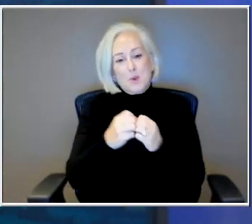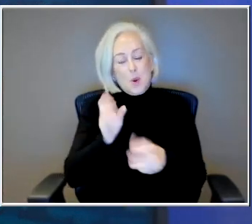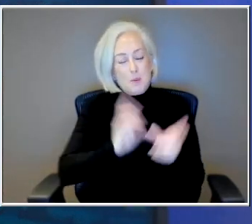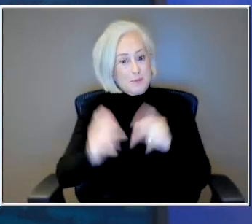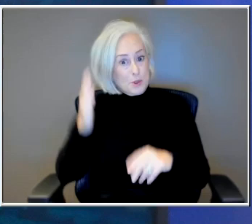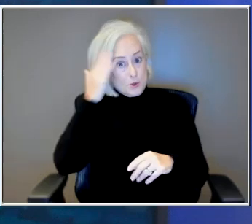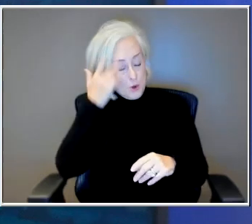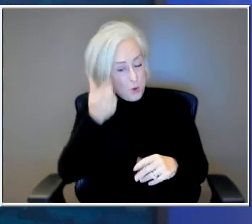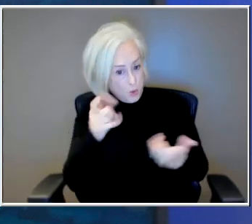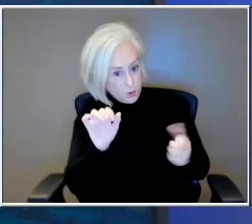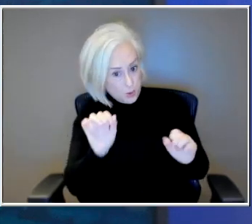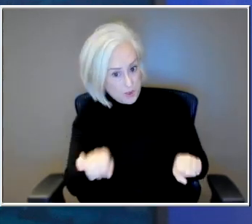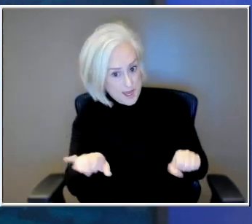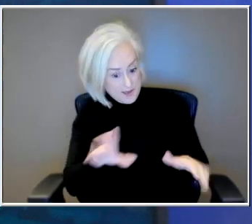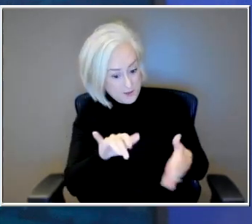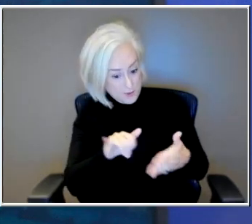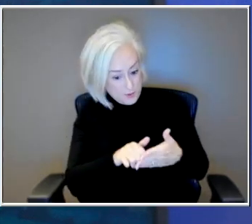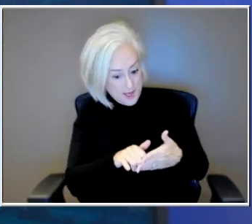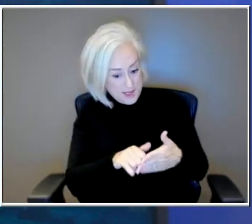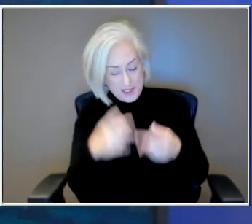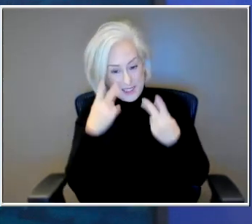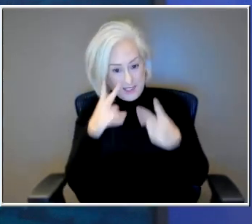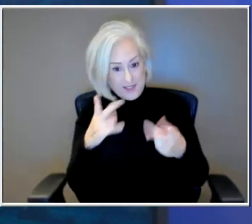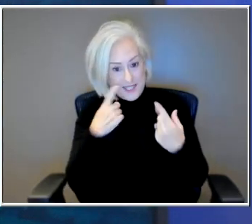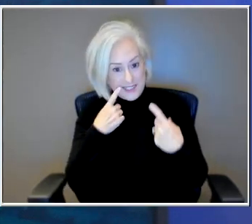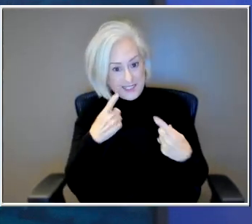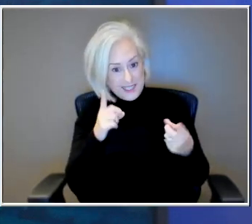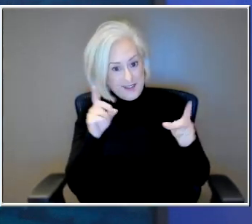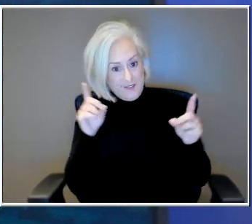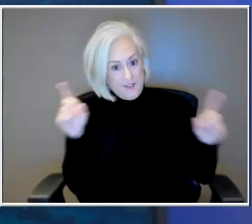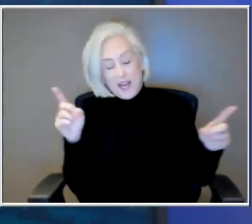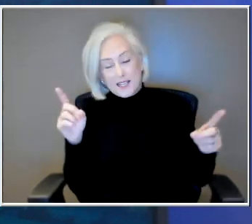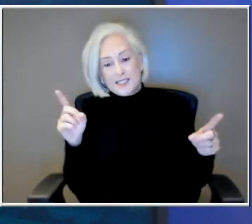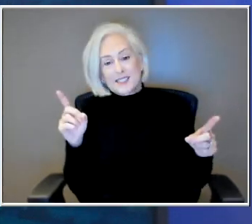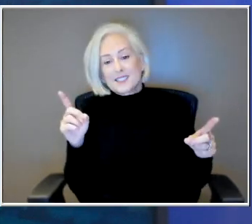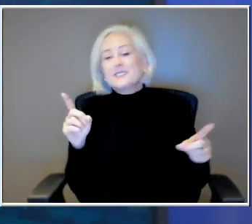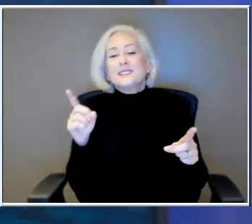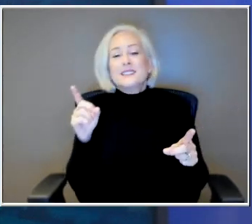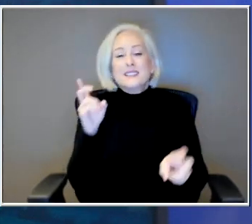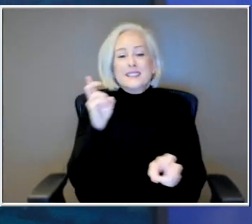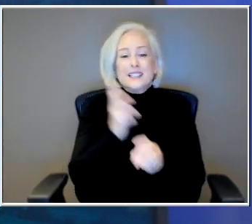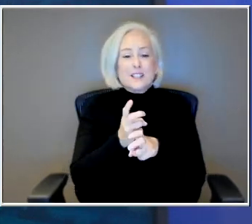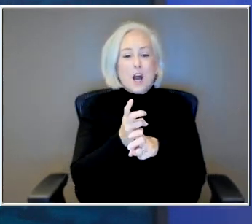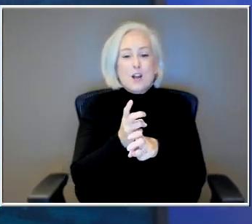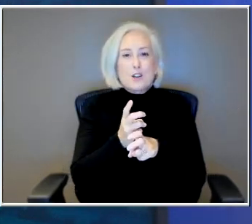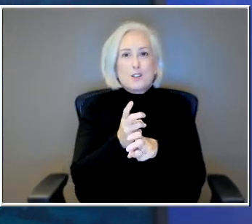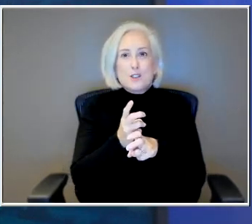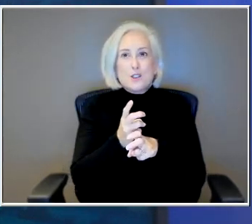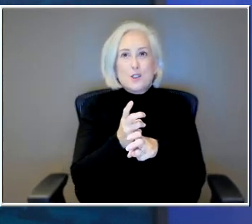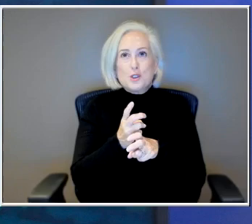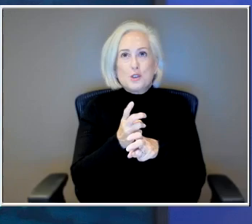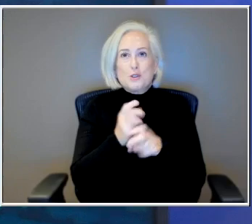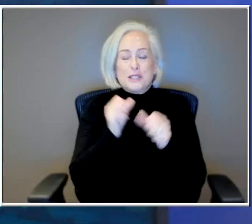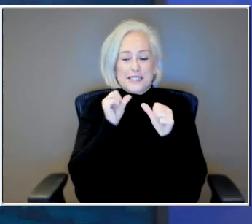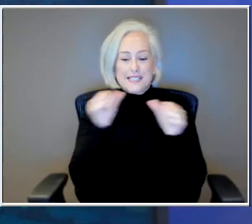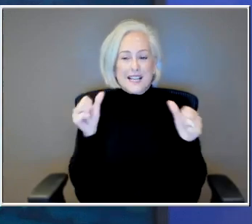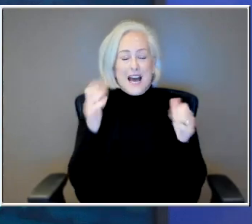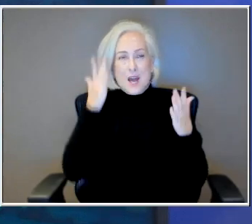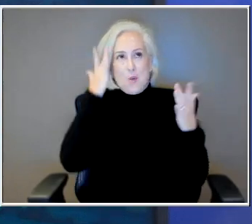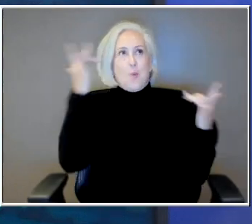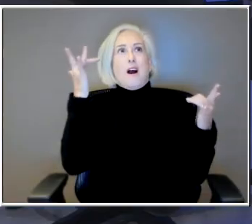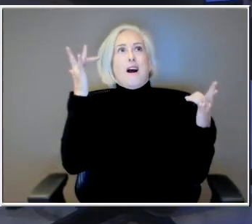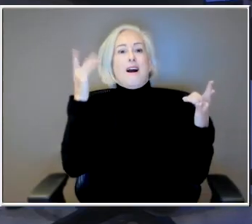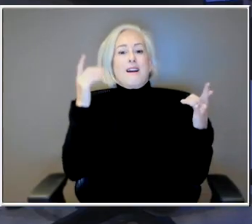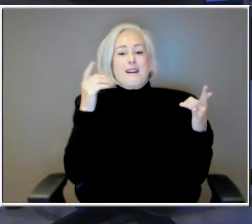it, and then if they see the effects, it's hard to deny why he did it after seeing what had happened to their family.